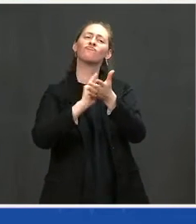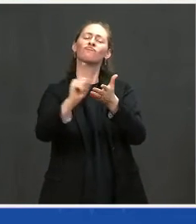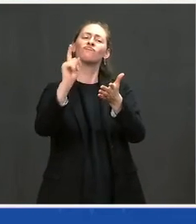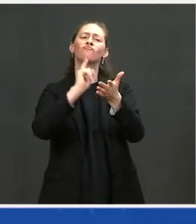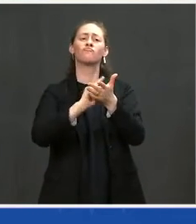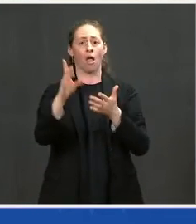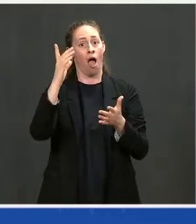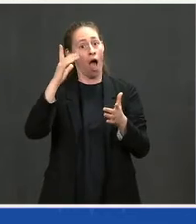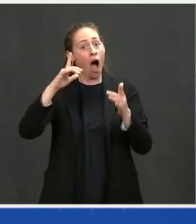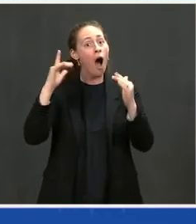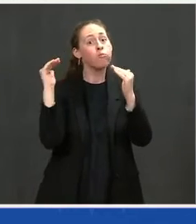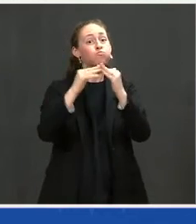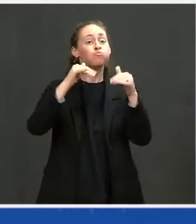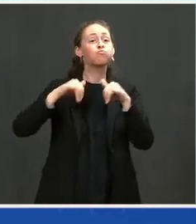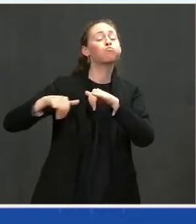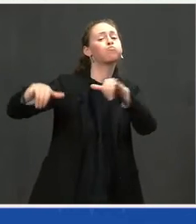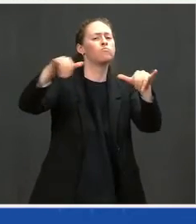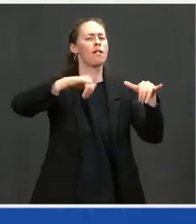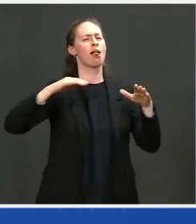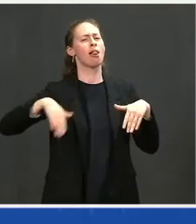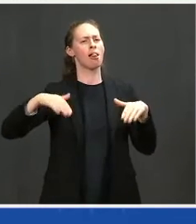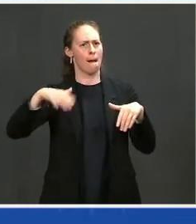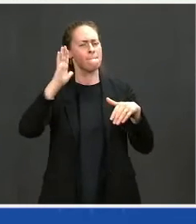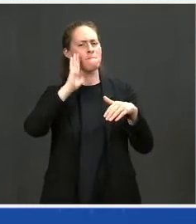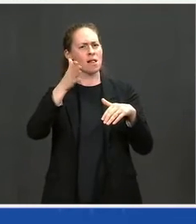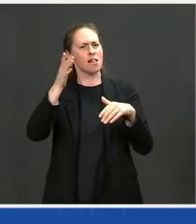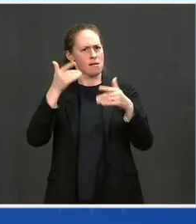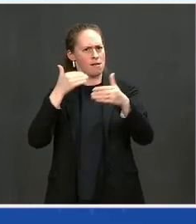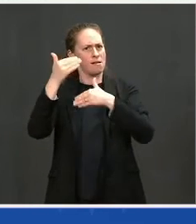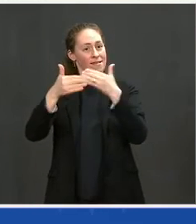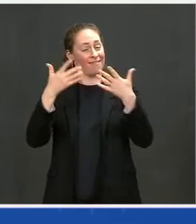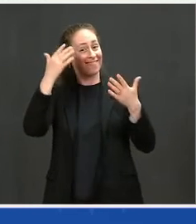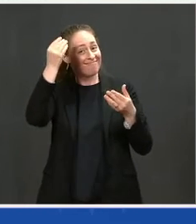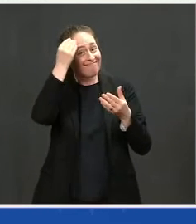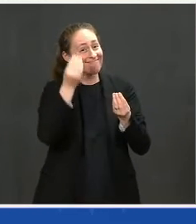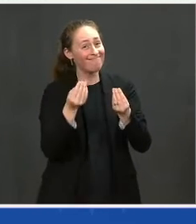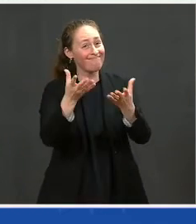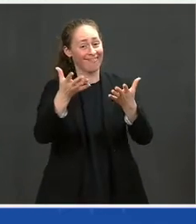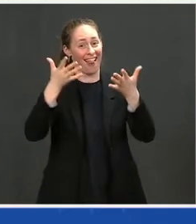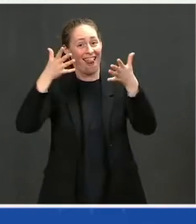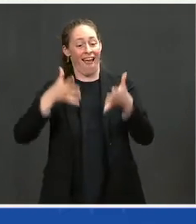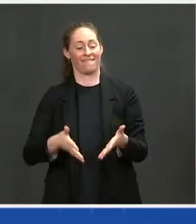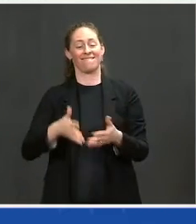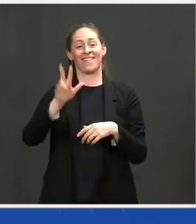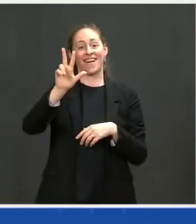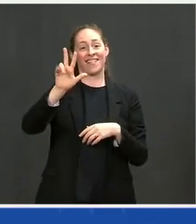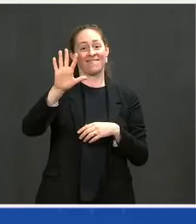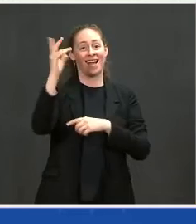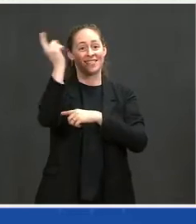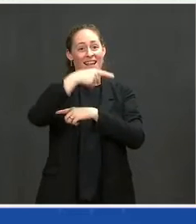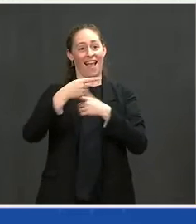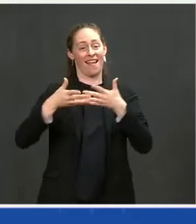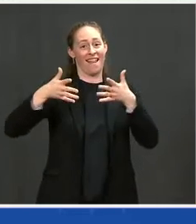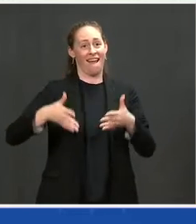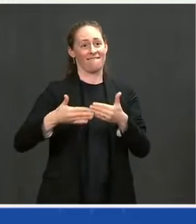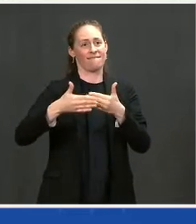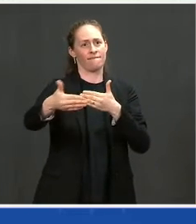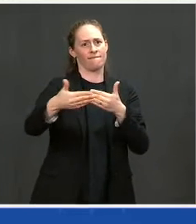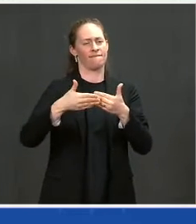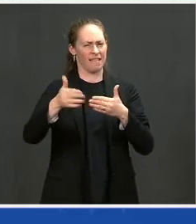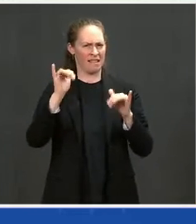close, and I believe in the 35 days left to go, we'll meet that goal as well. As of yesterday, more